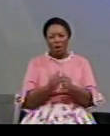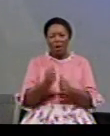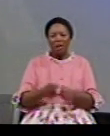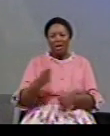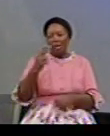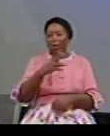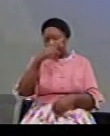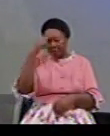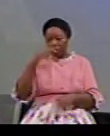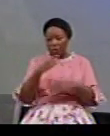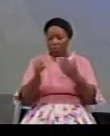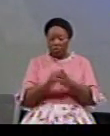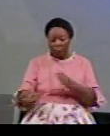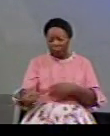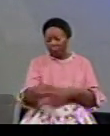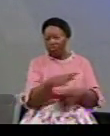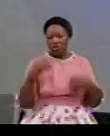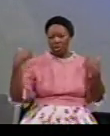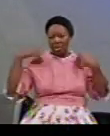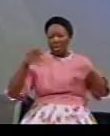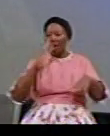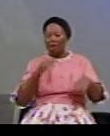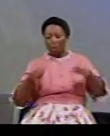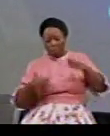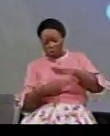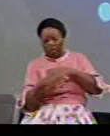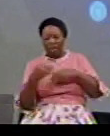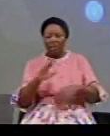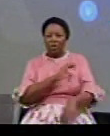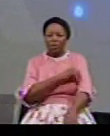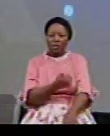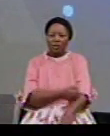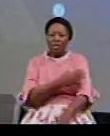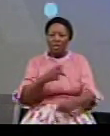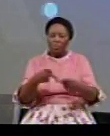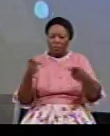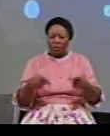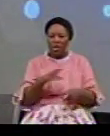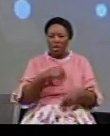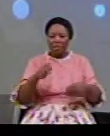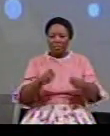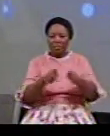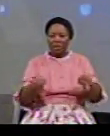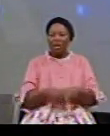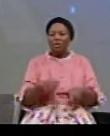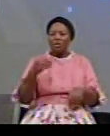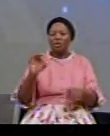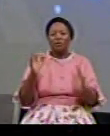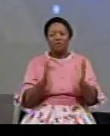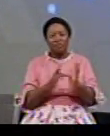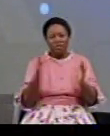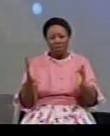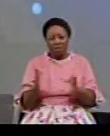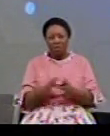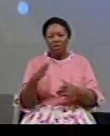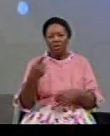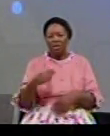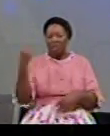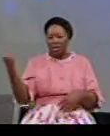in Jesus' name. Look at verse 12. Verse 12 said, restore unto